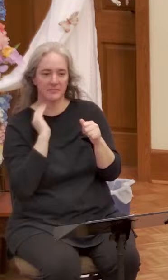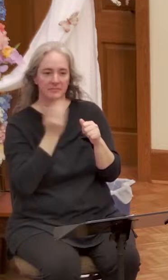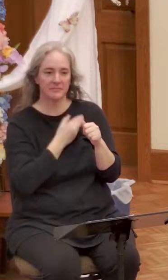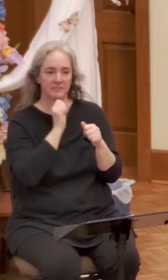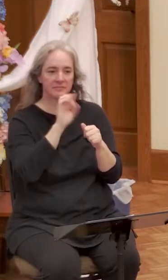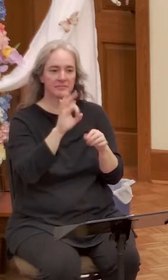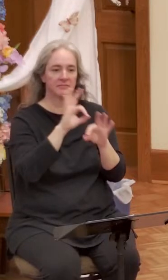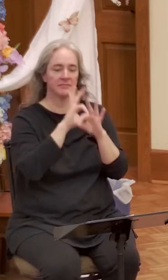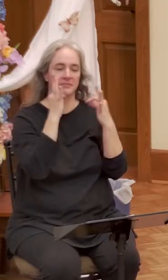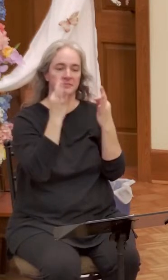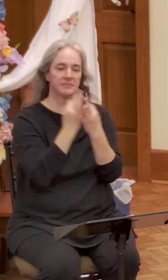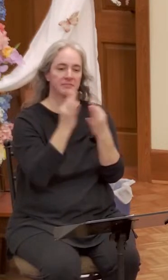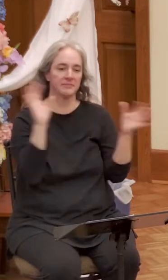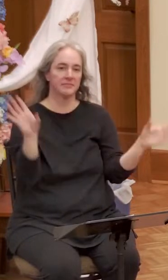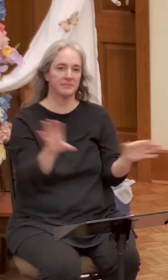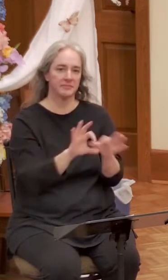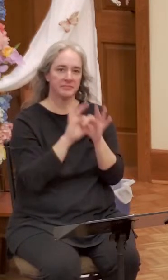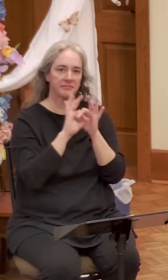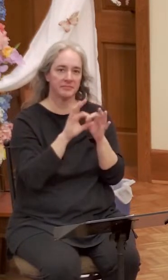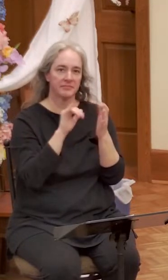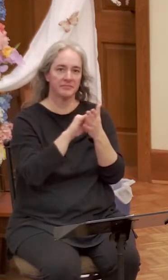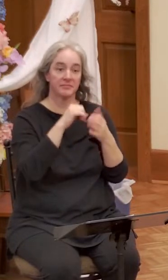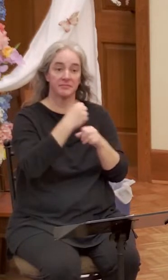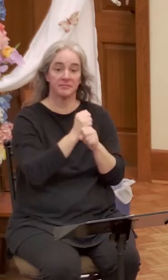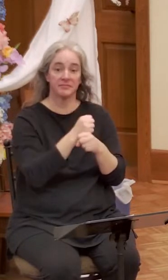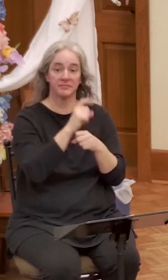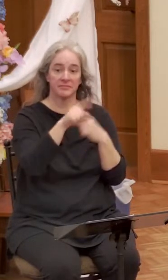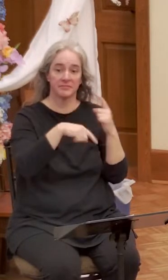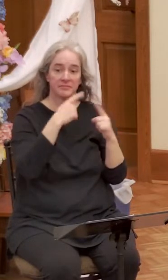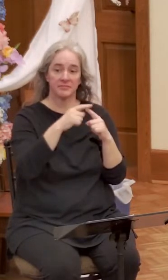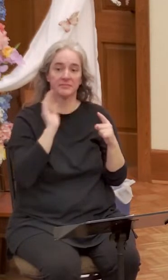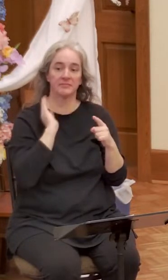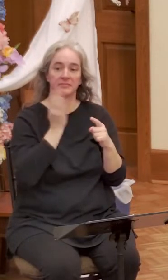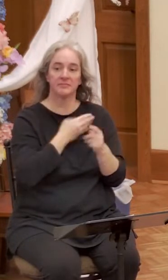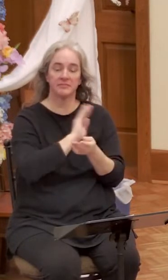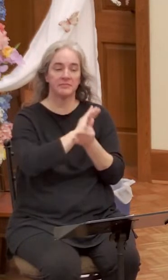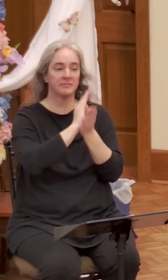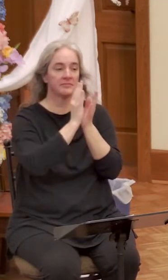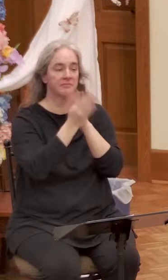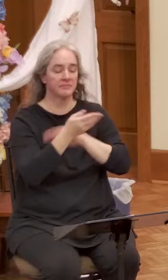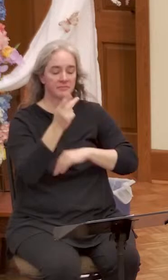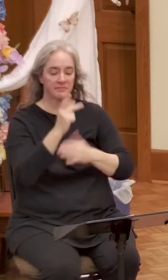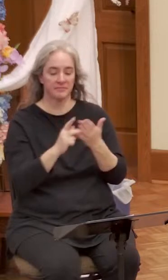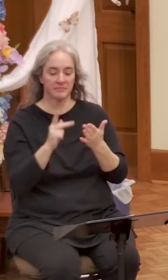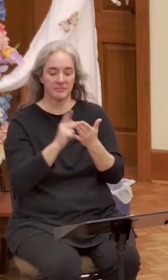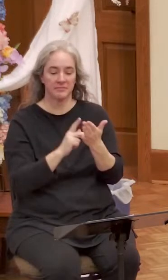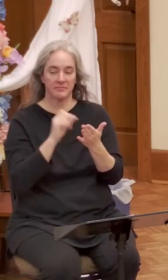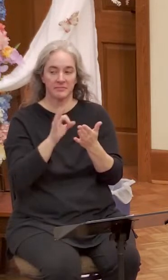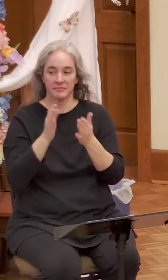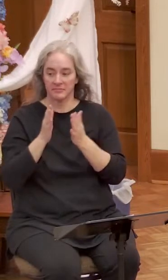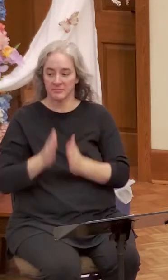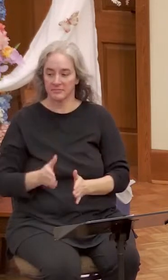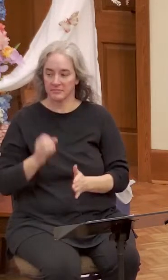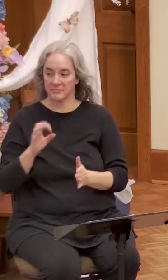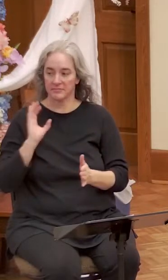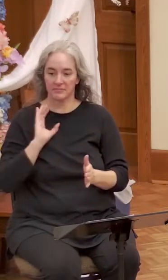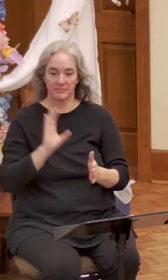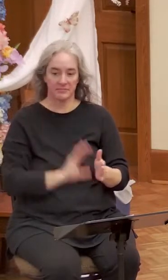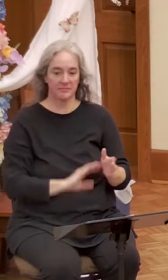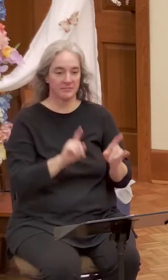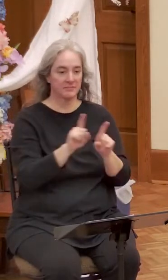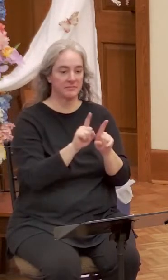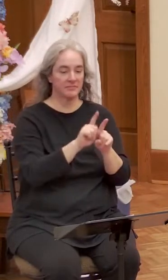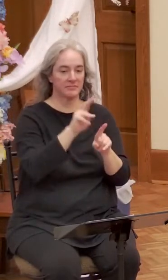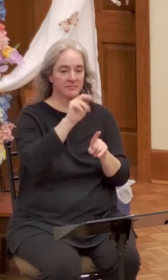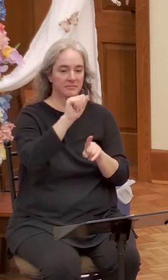family connection that is created when we become part of the body of Christ, like Natalie and Calvin did this